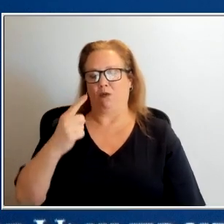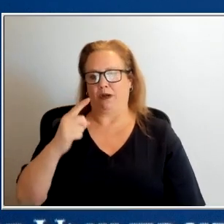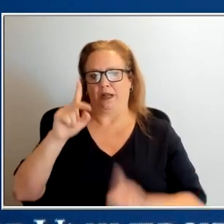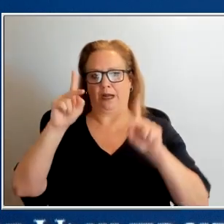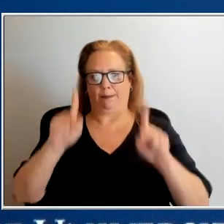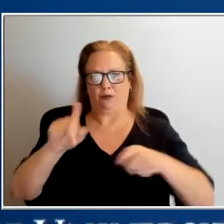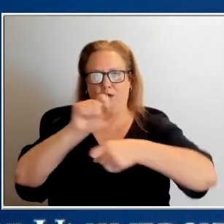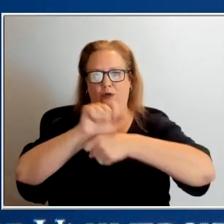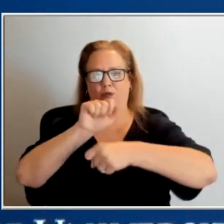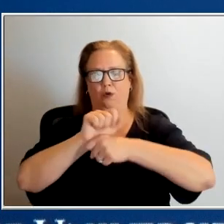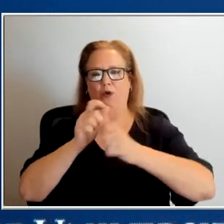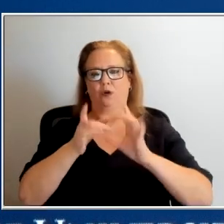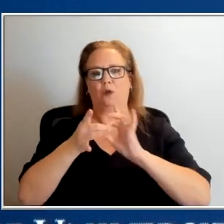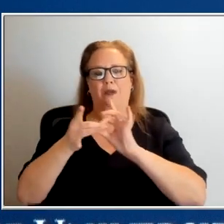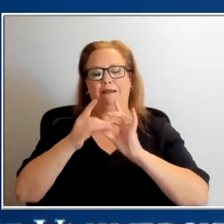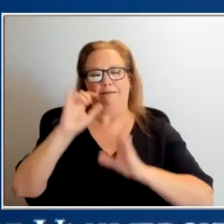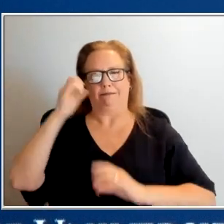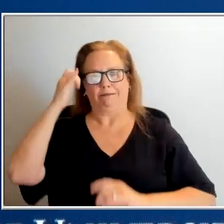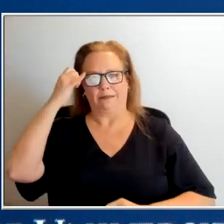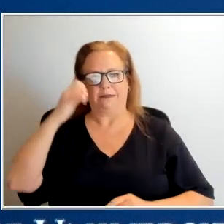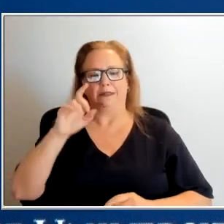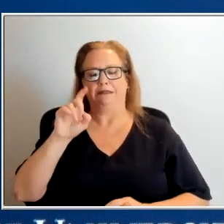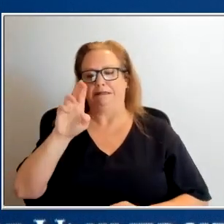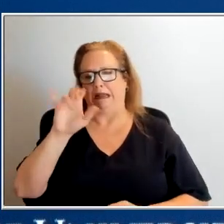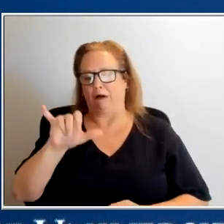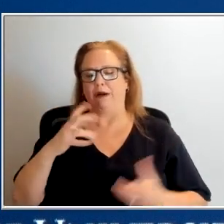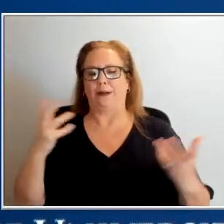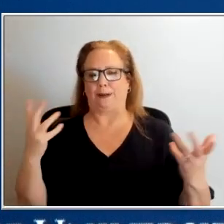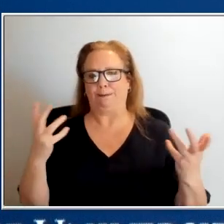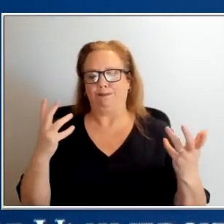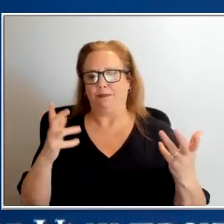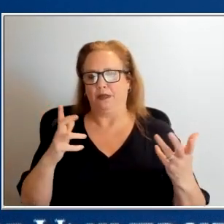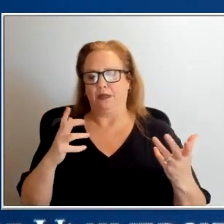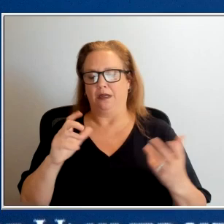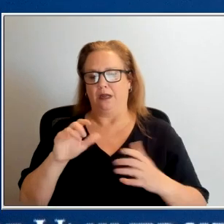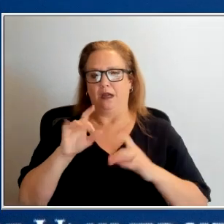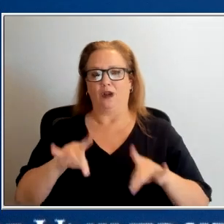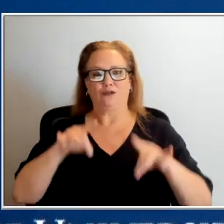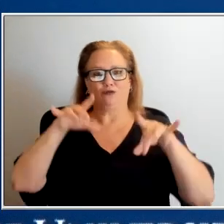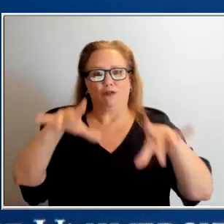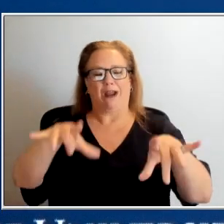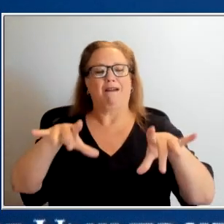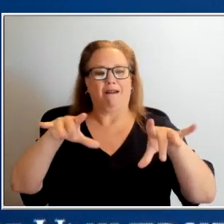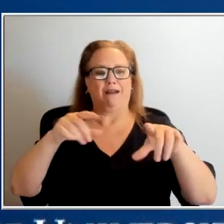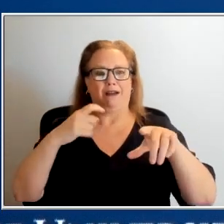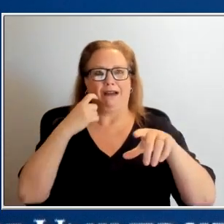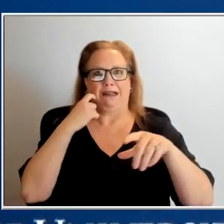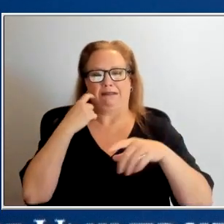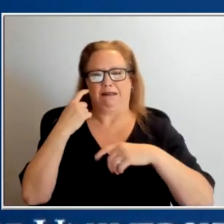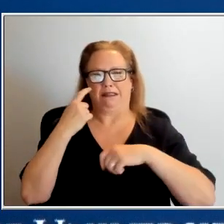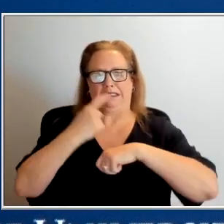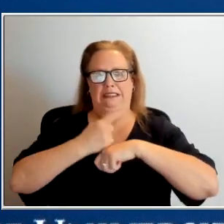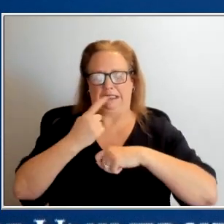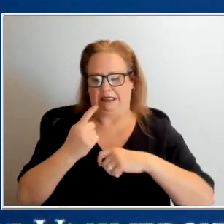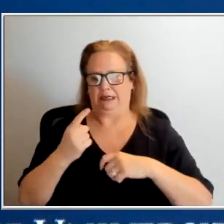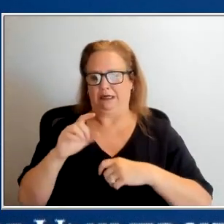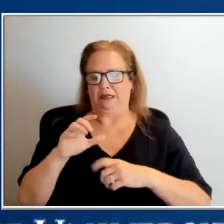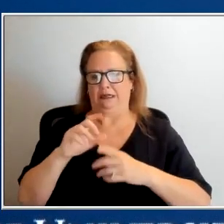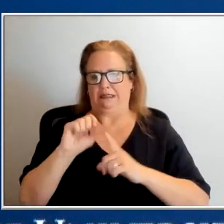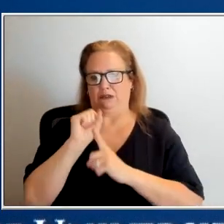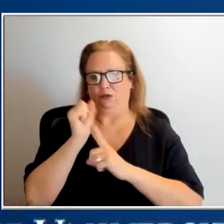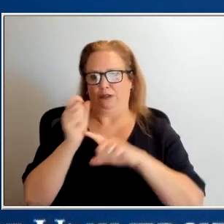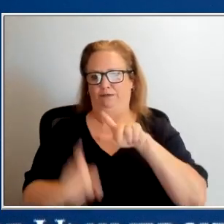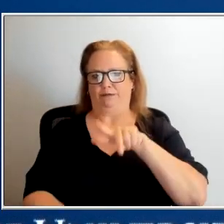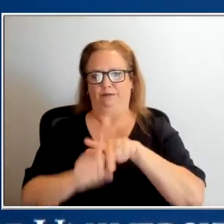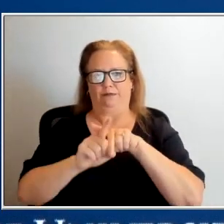with the dairy herds. Nothing else at this point in time. We know that in Australia, just within the last day, there was a case as well of a